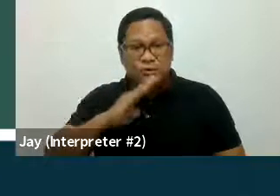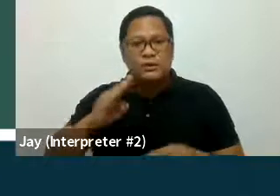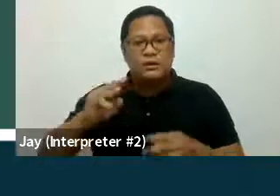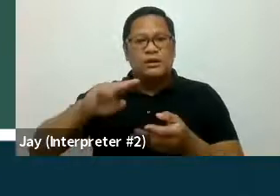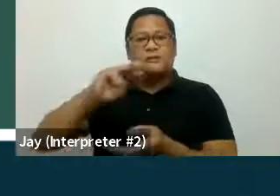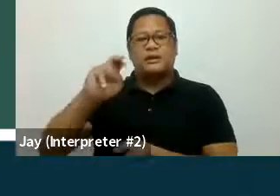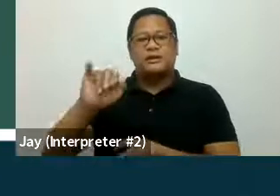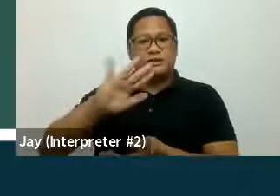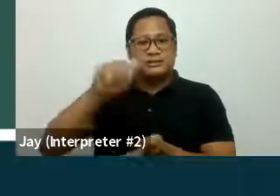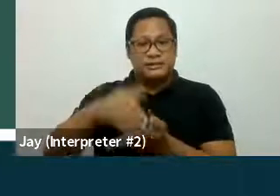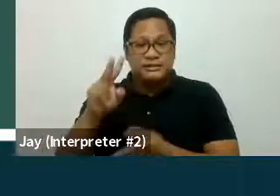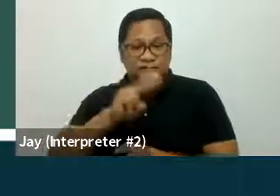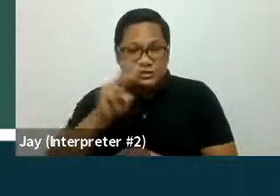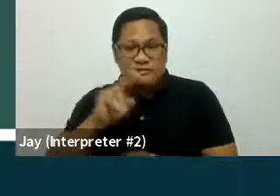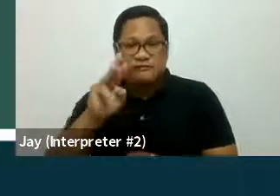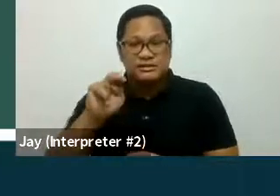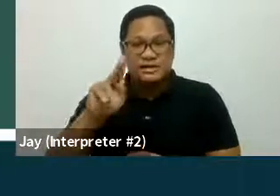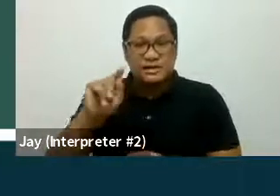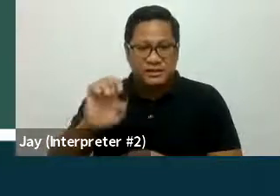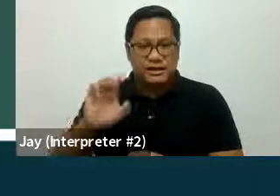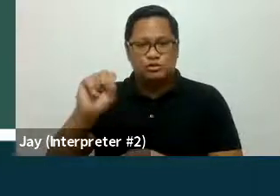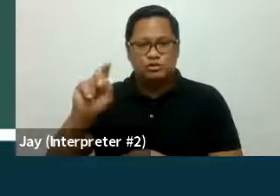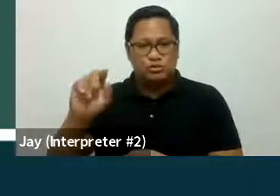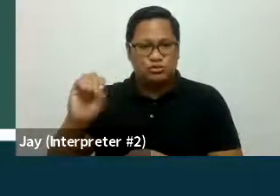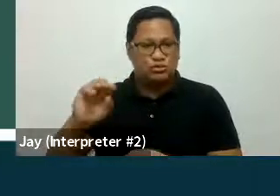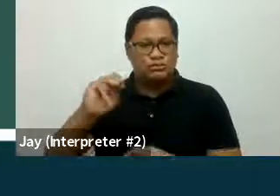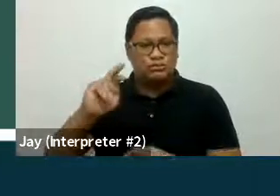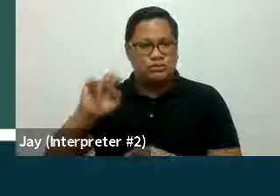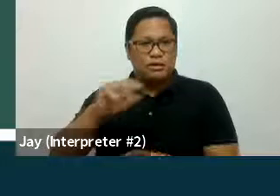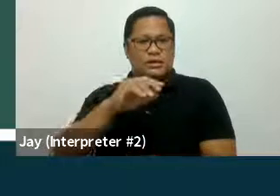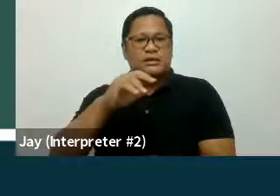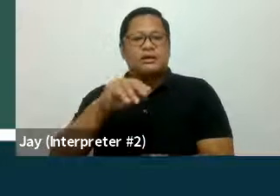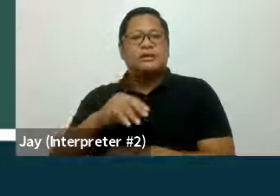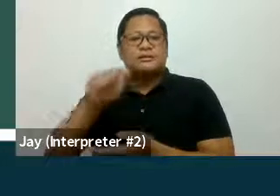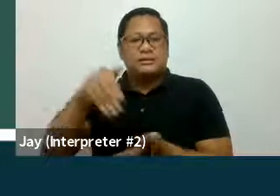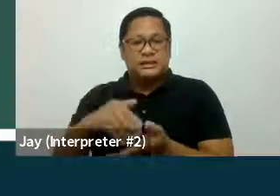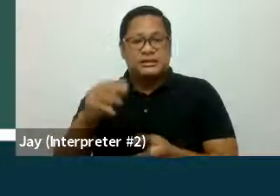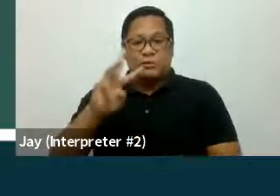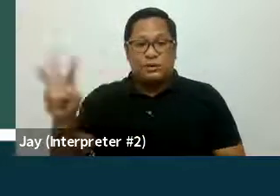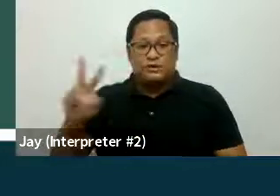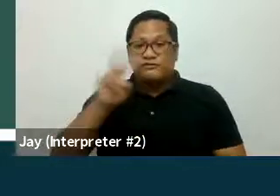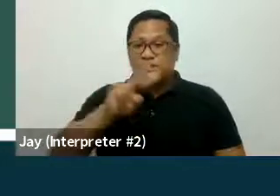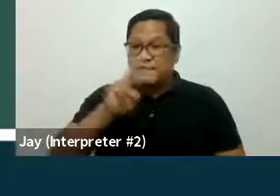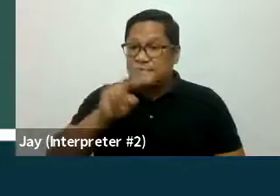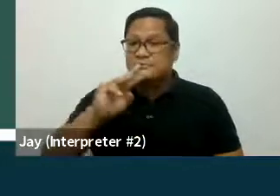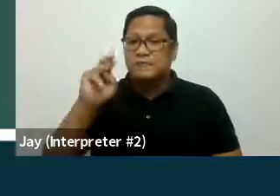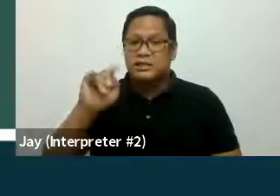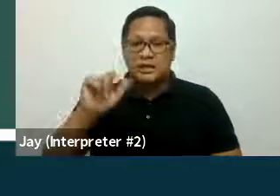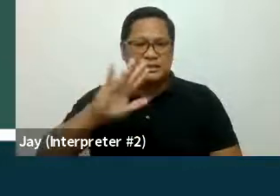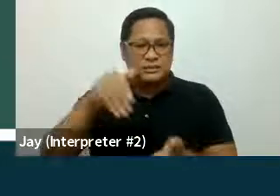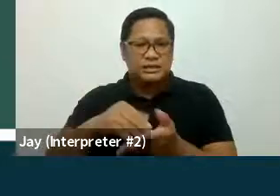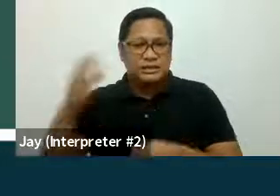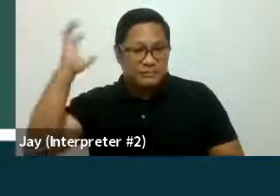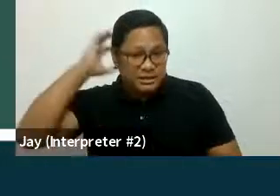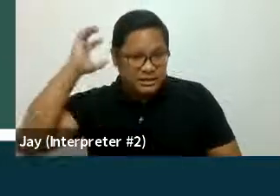Medical Center in Cebu and Western Visayas Medical Center in Iloilo, and in Mindanao, the Southern Philippines Medical